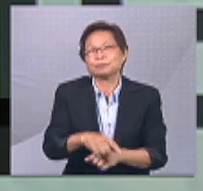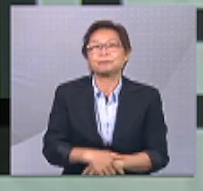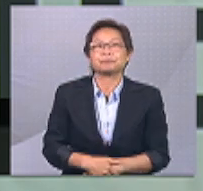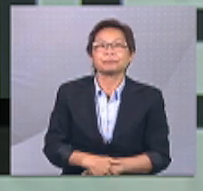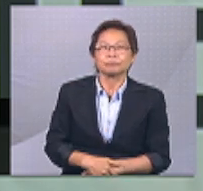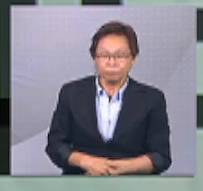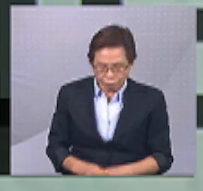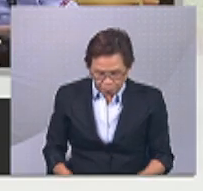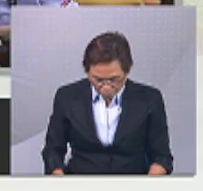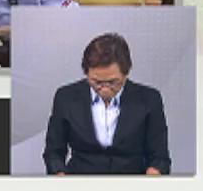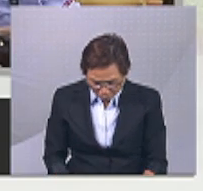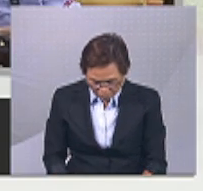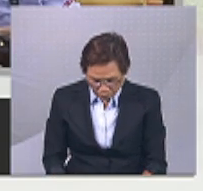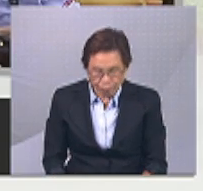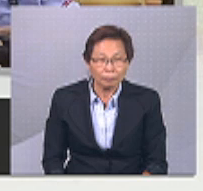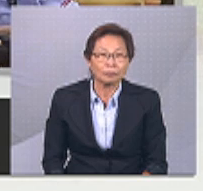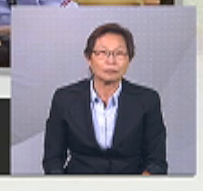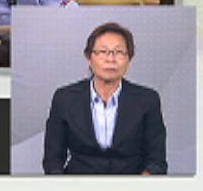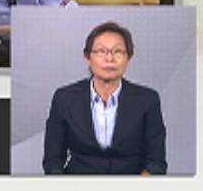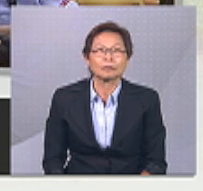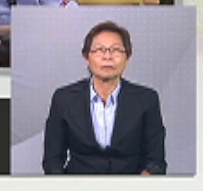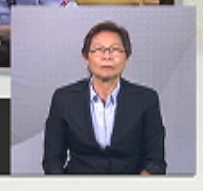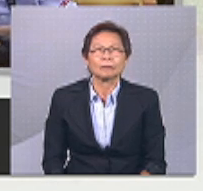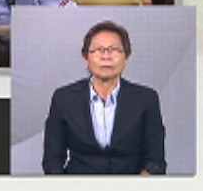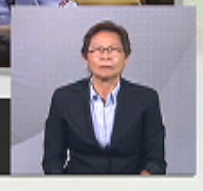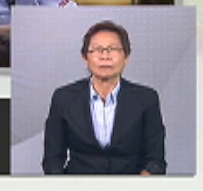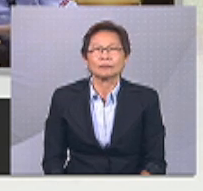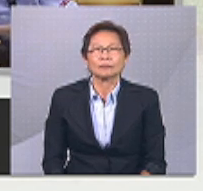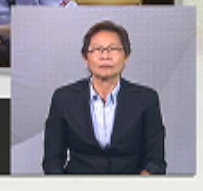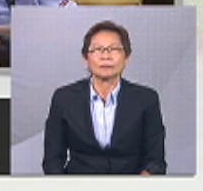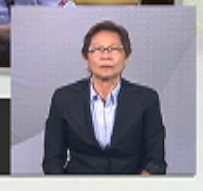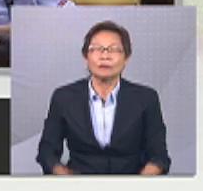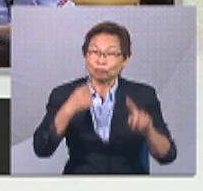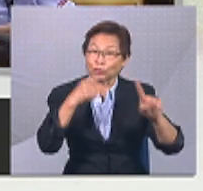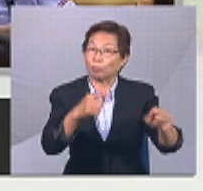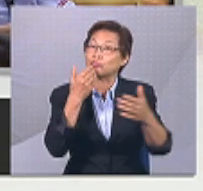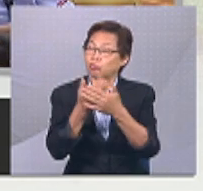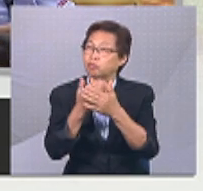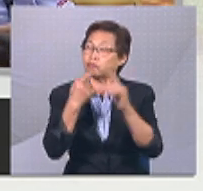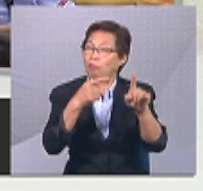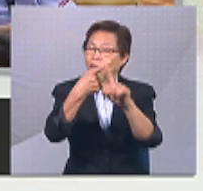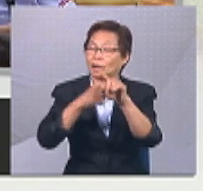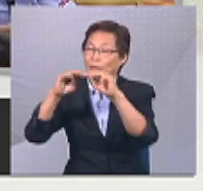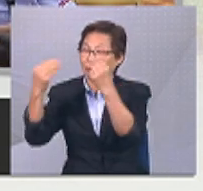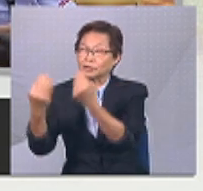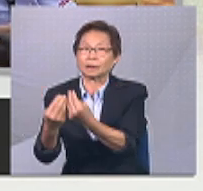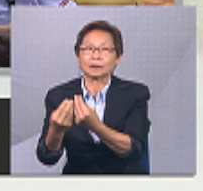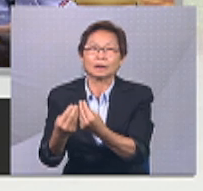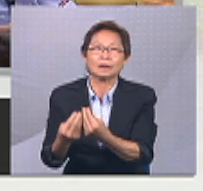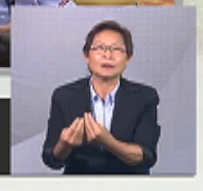kita dapat media mendapat apa ni respon baiklah daripada masyarakat dan mereka nak membantu untuk